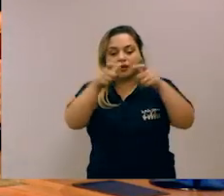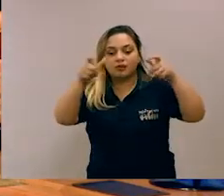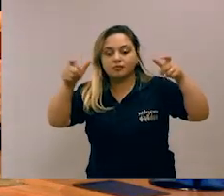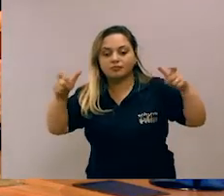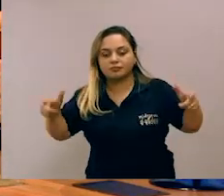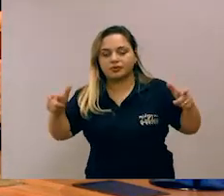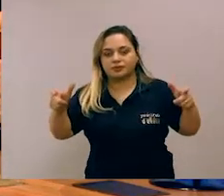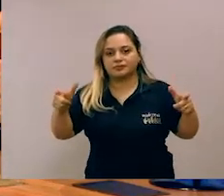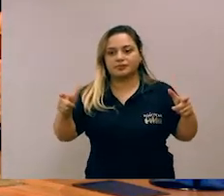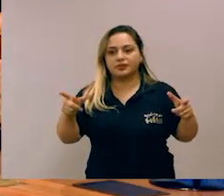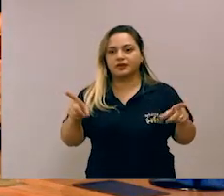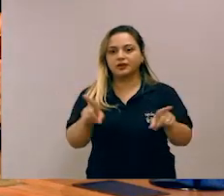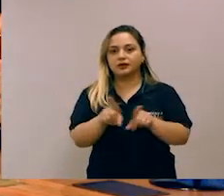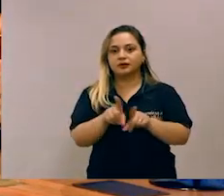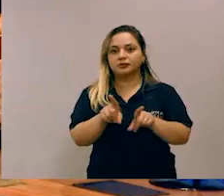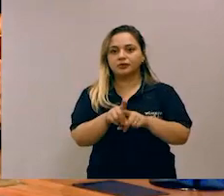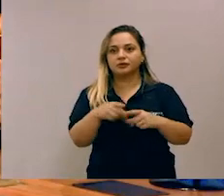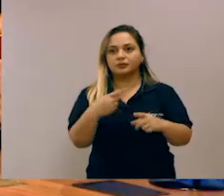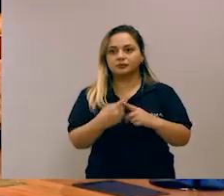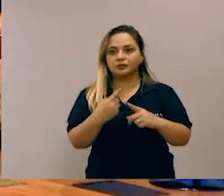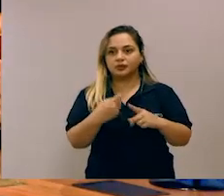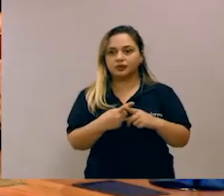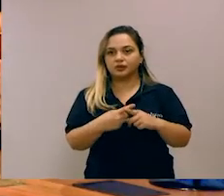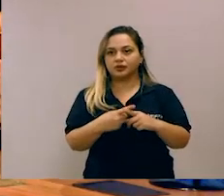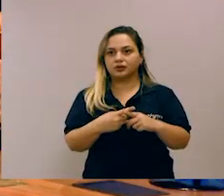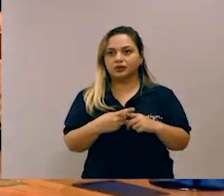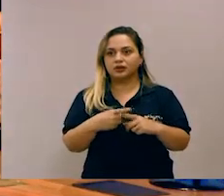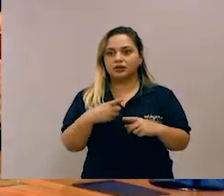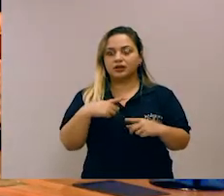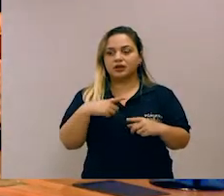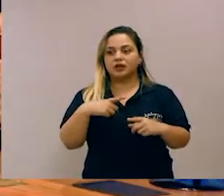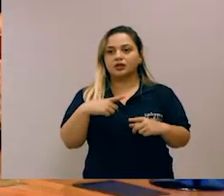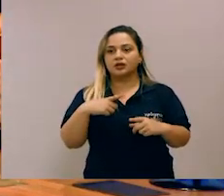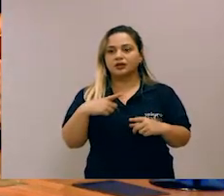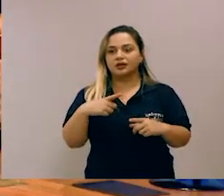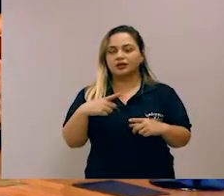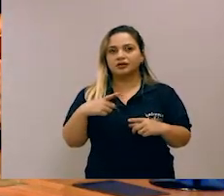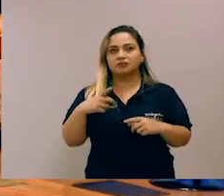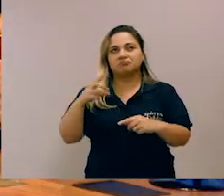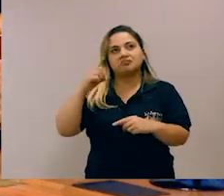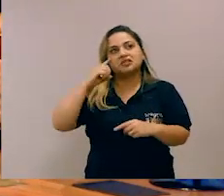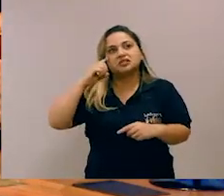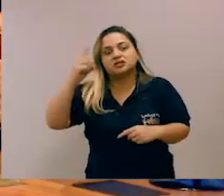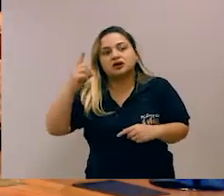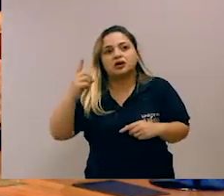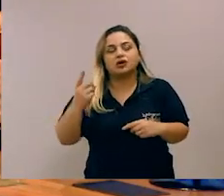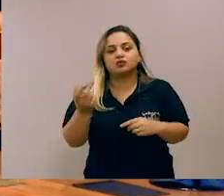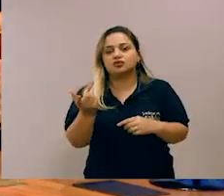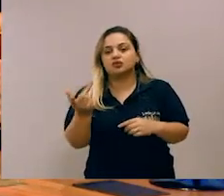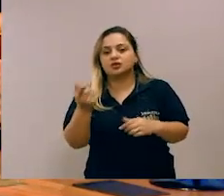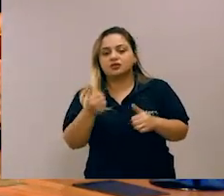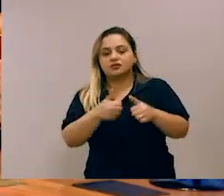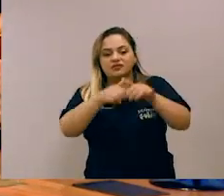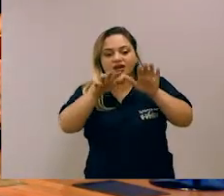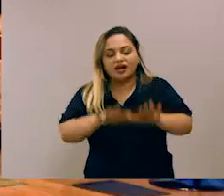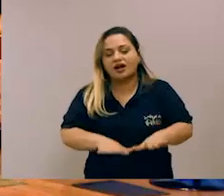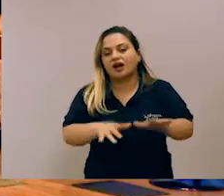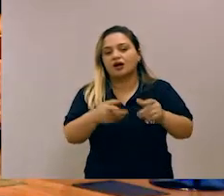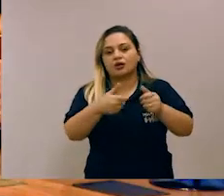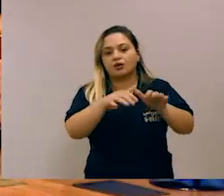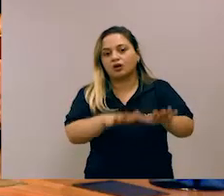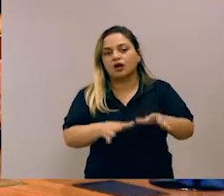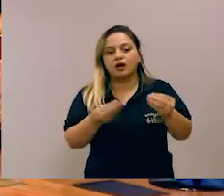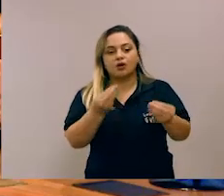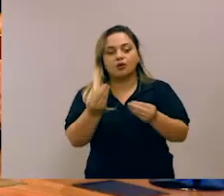everything in a very comprehensive way. Because many times, decisions on how to allocate, how to use